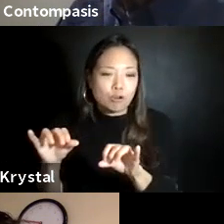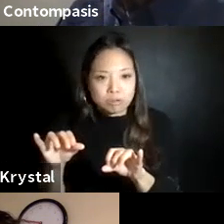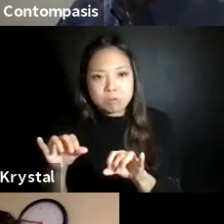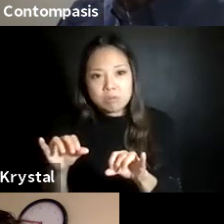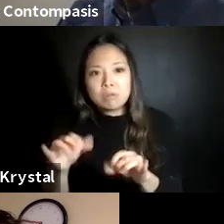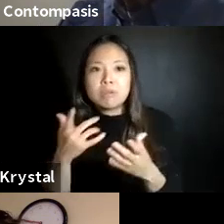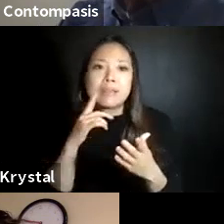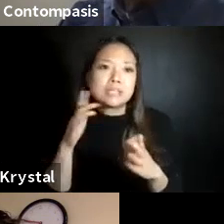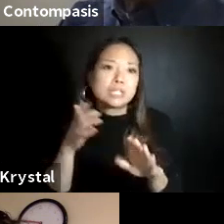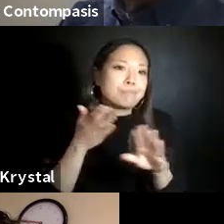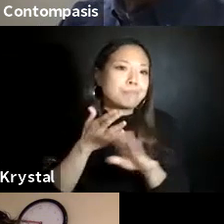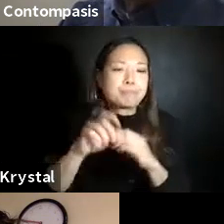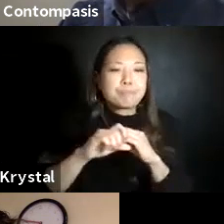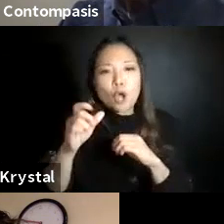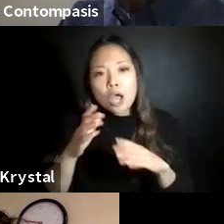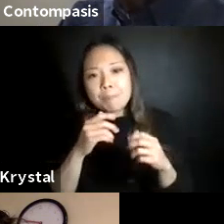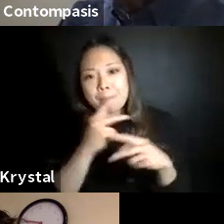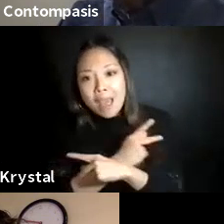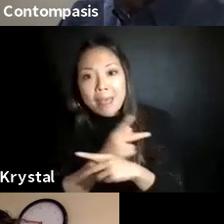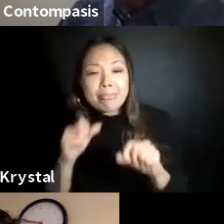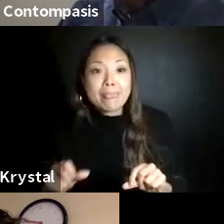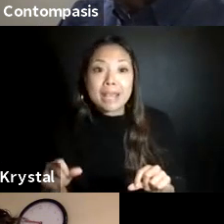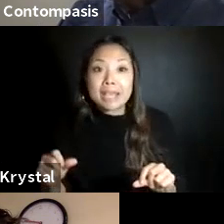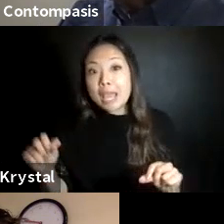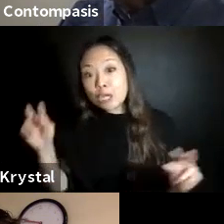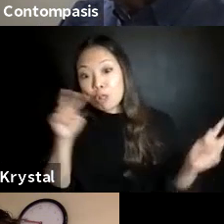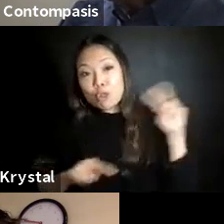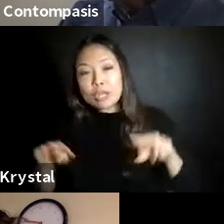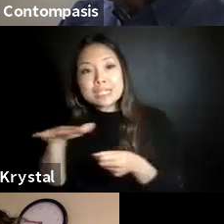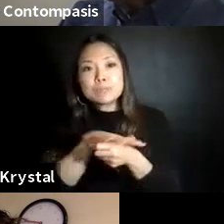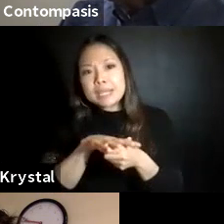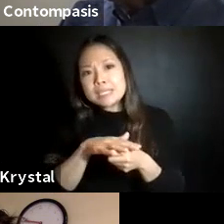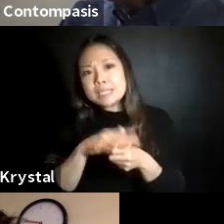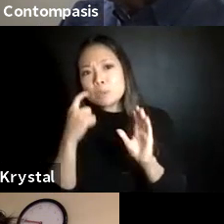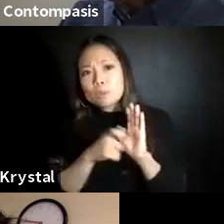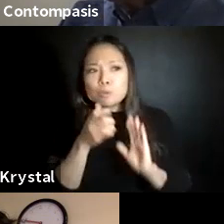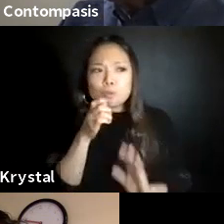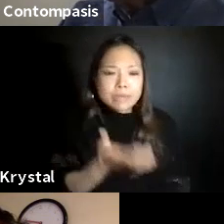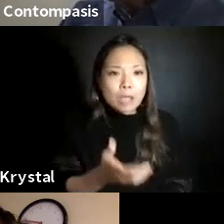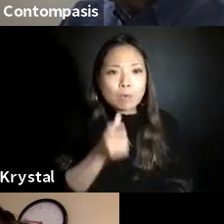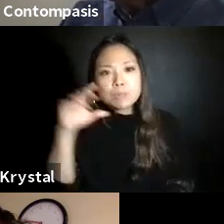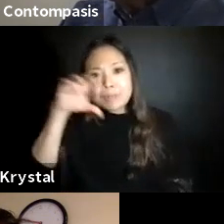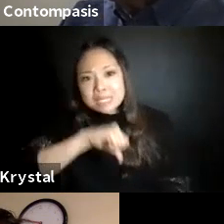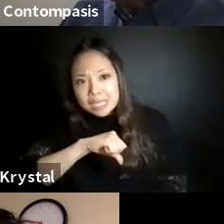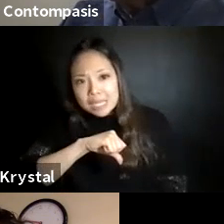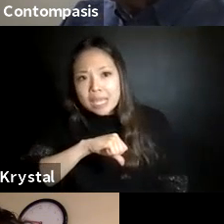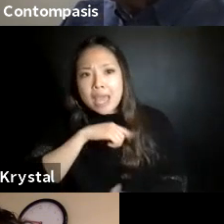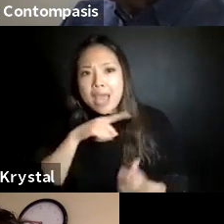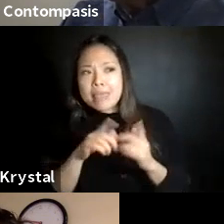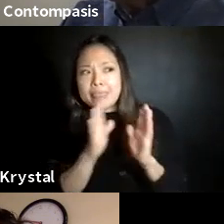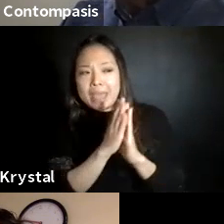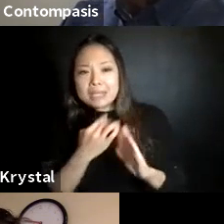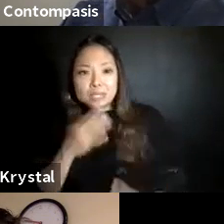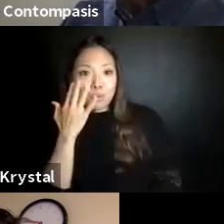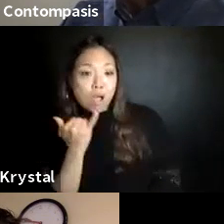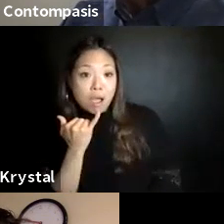around spaces that they are in now and notice who is there and who is missing. And then they ask us why. We don't always know the